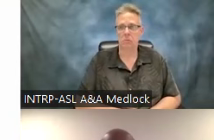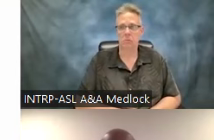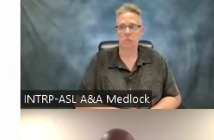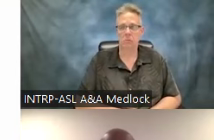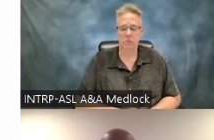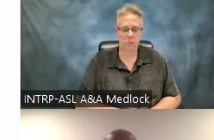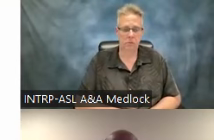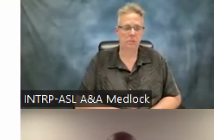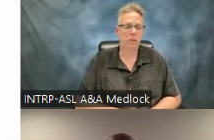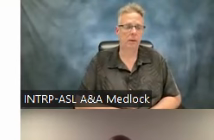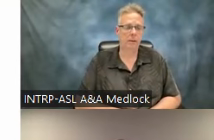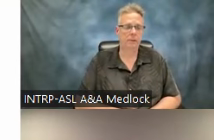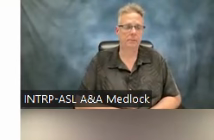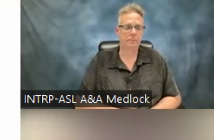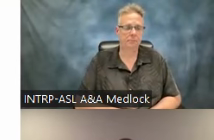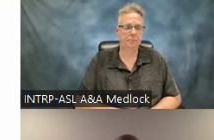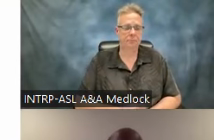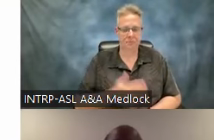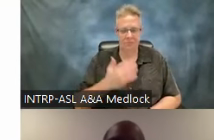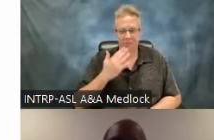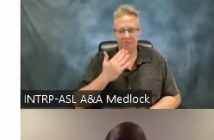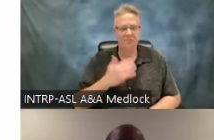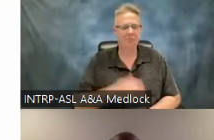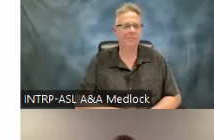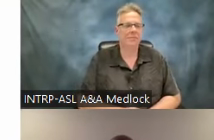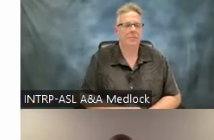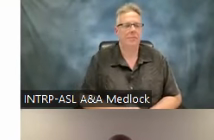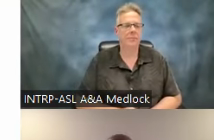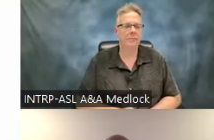Okay, thank you.